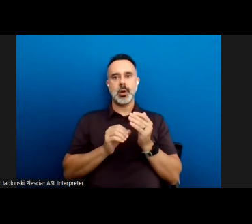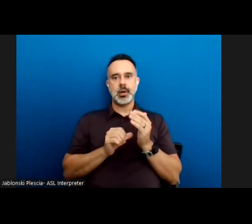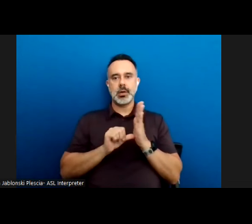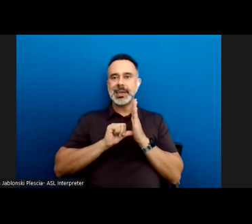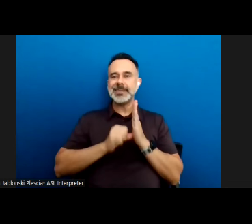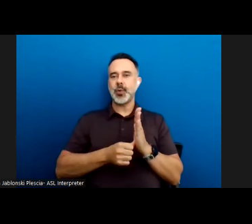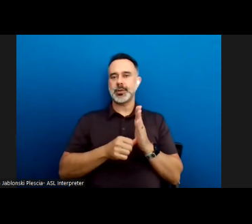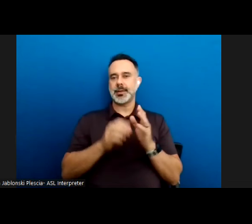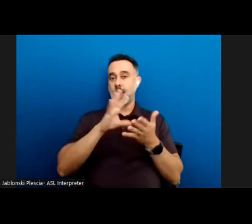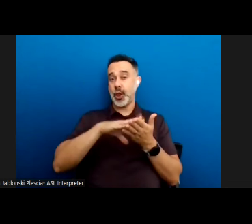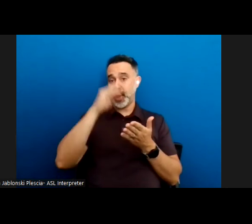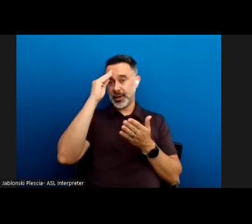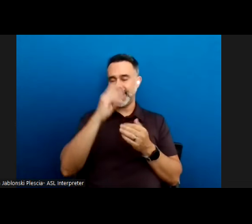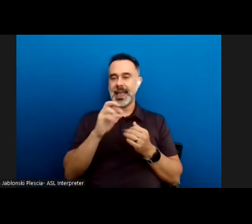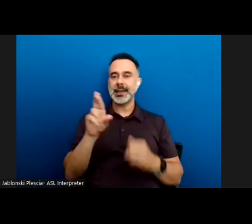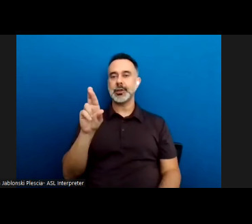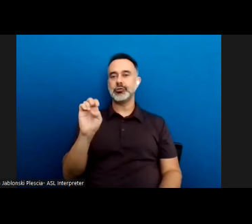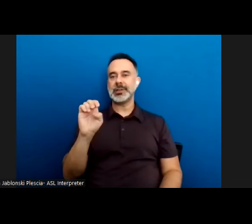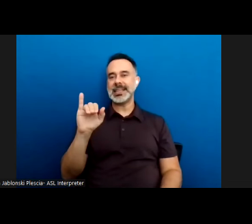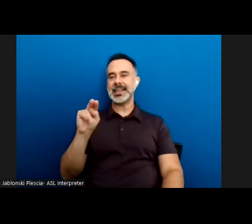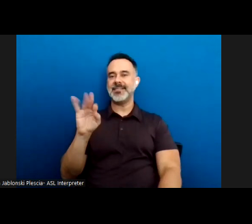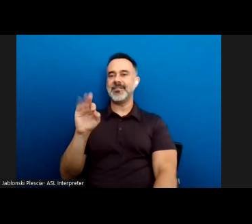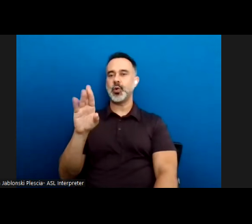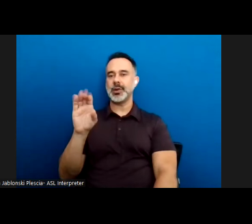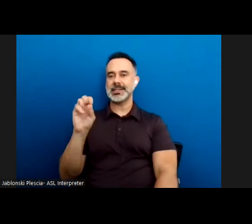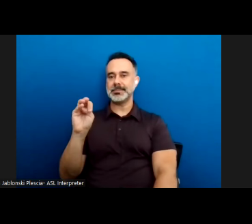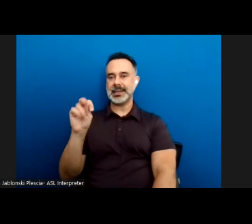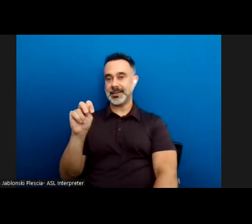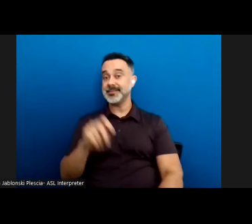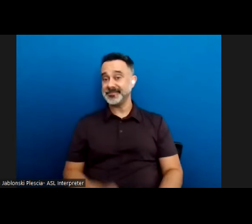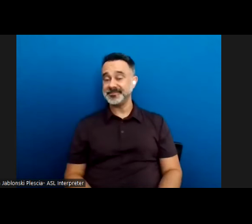reinforcement. Next slide.